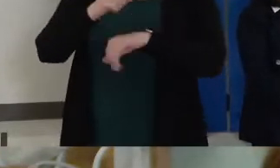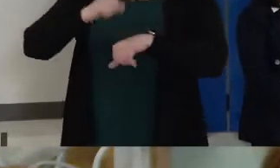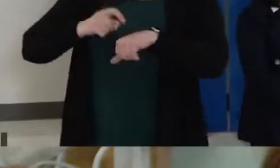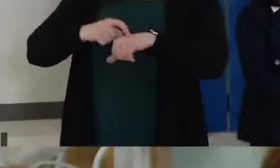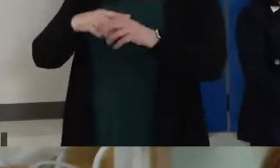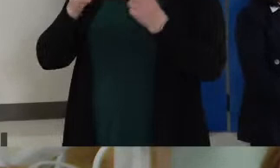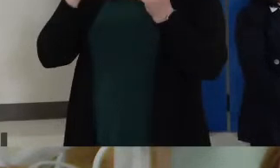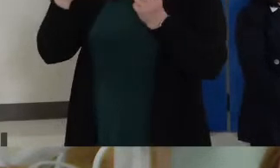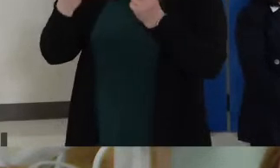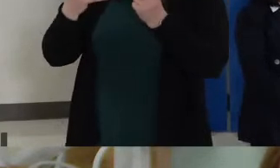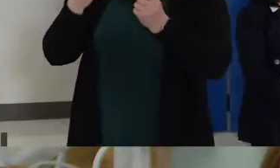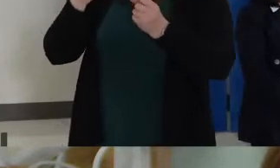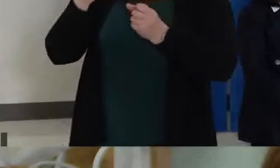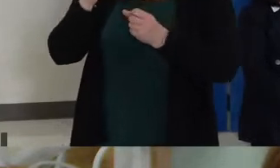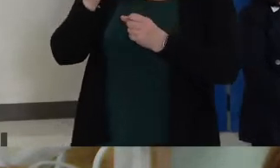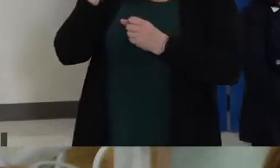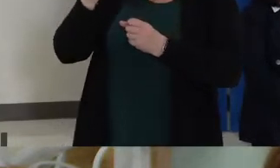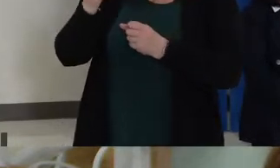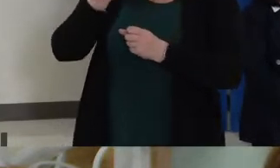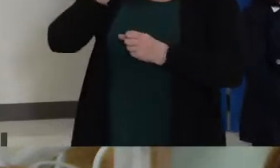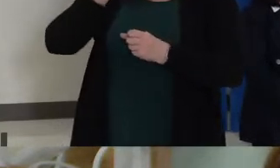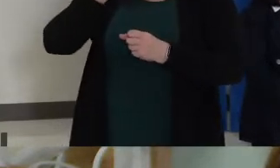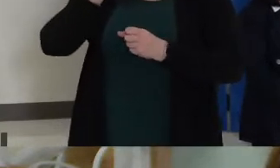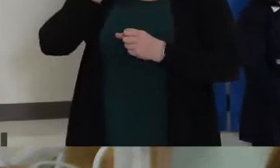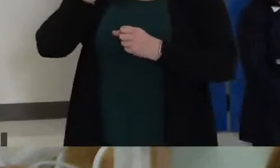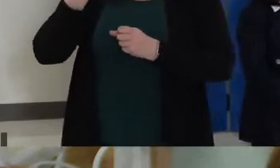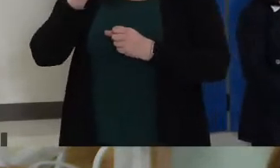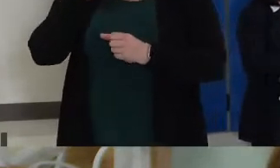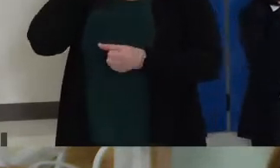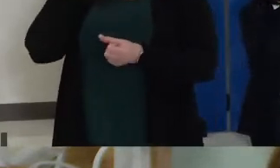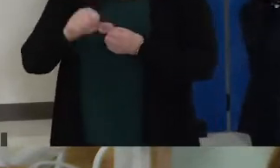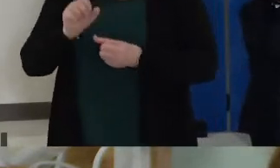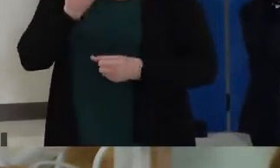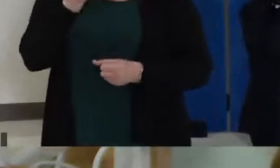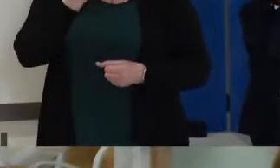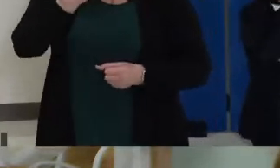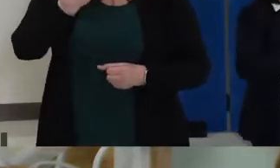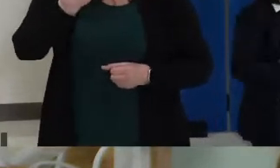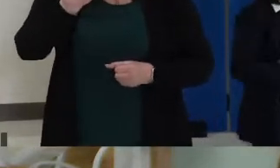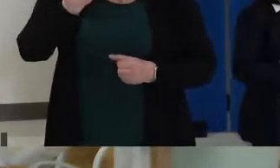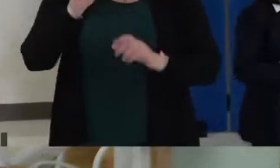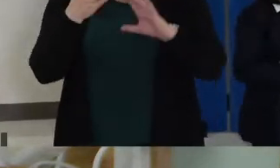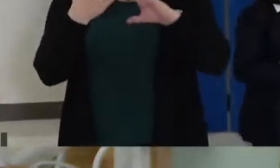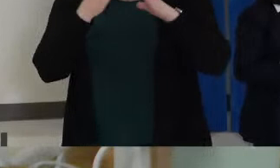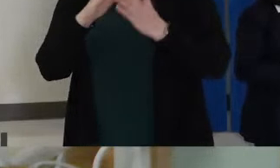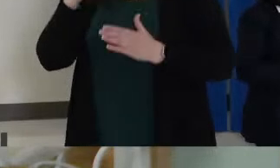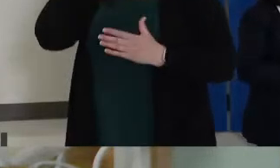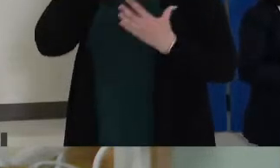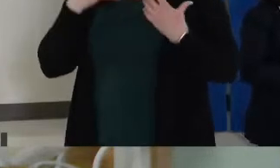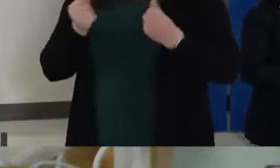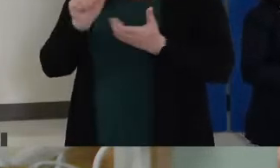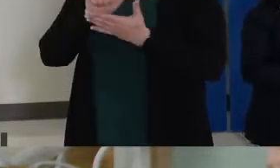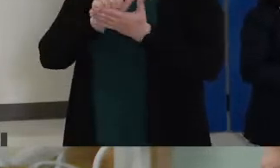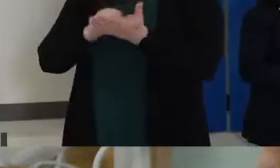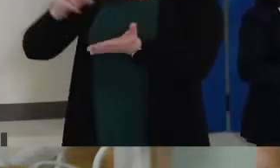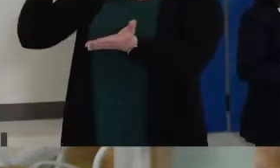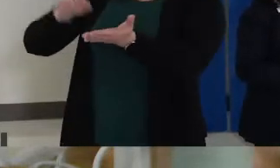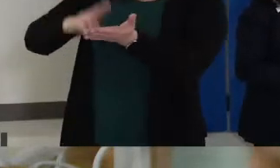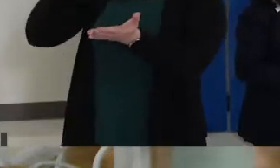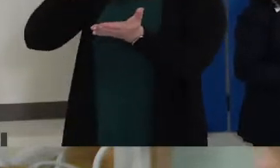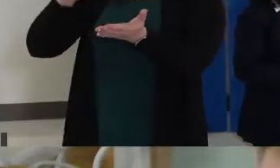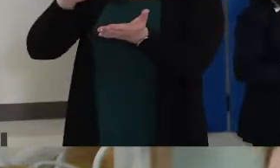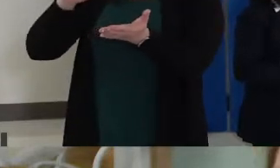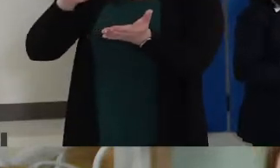many, many decades. I remember 1963, there was a community Mental Health Act that was signed by then